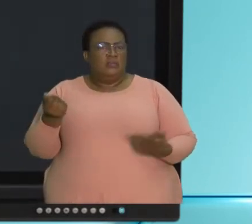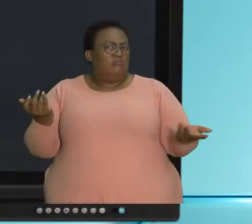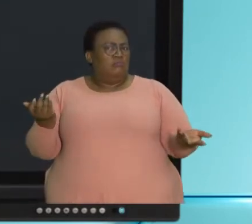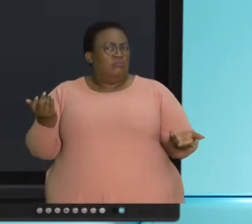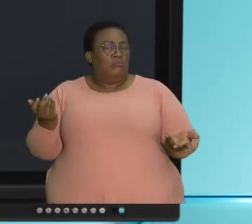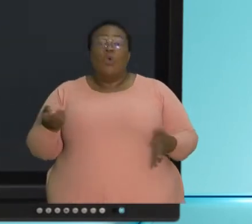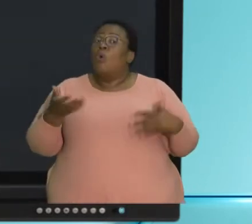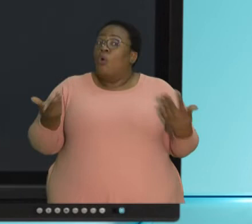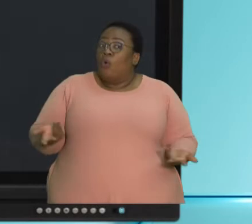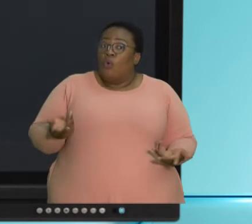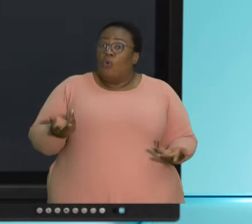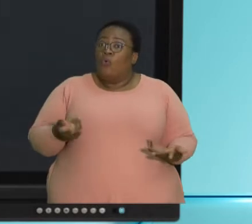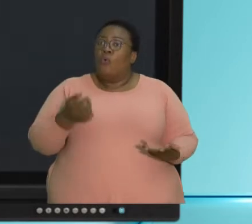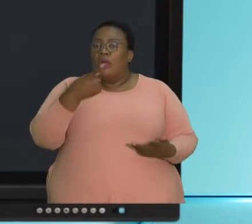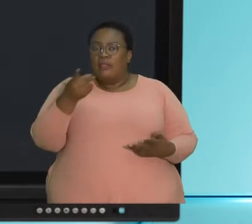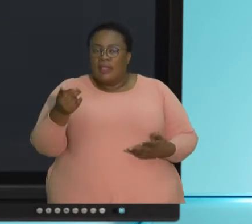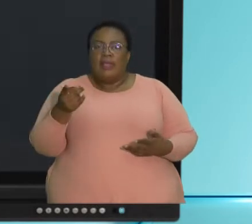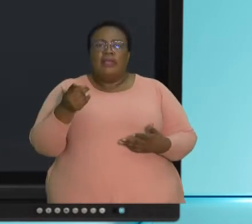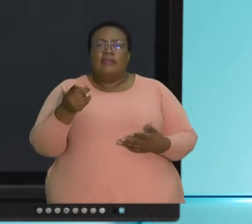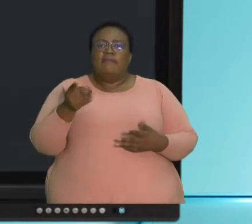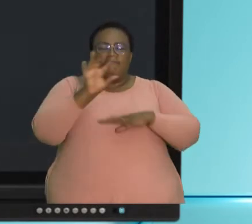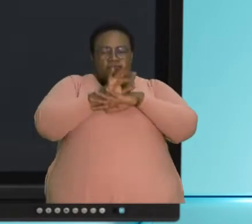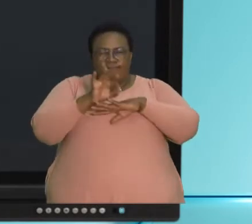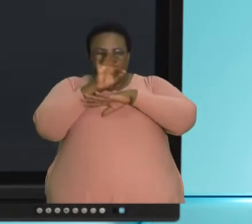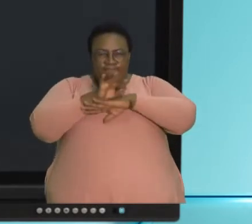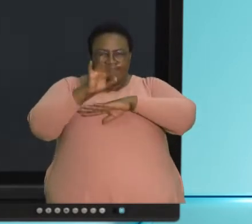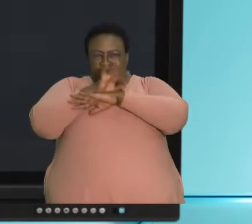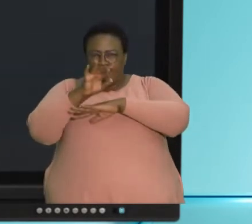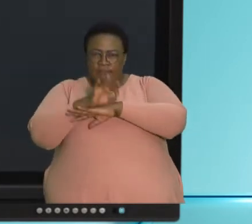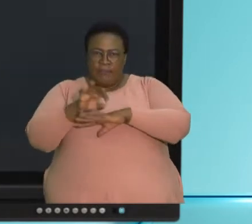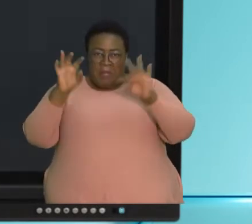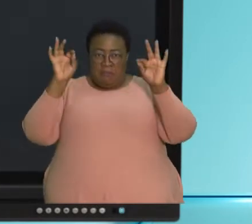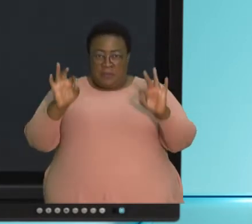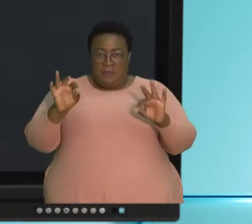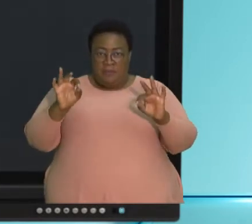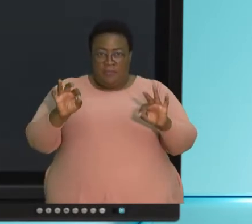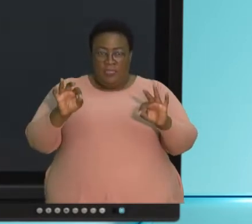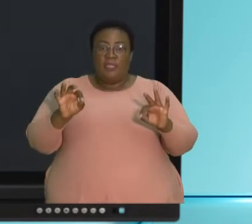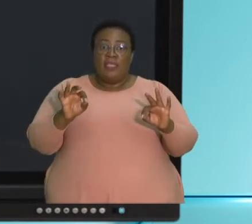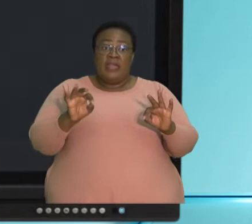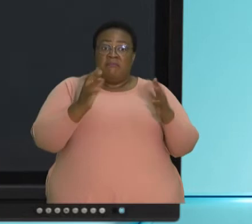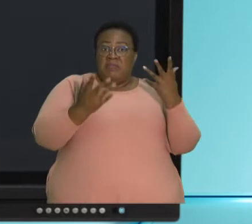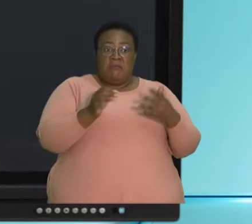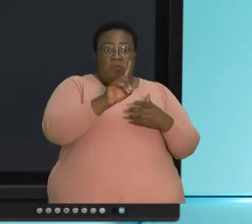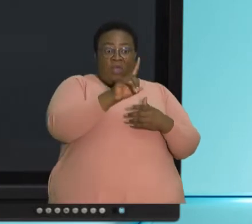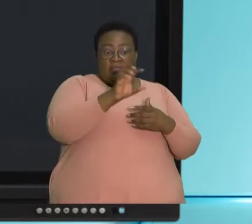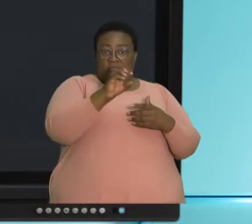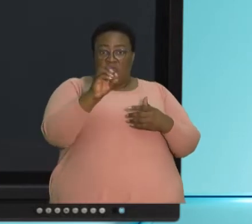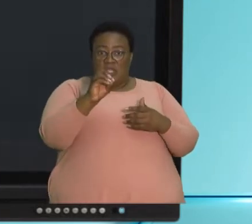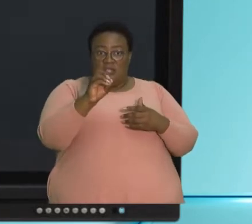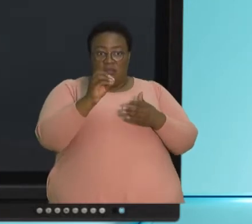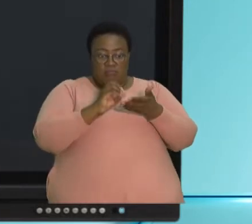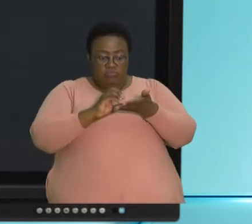money? Or did they put things in place that actually grew their 1,000 rand into 5,000 and